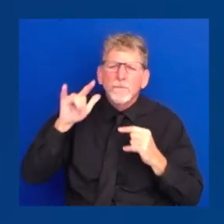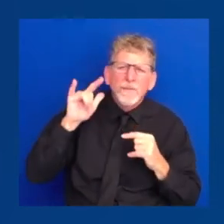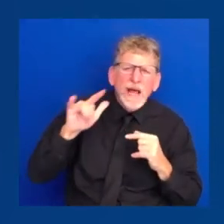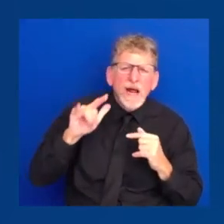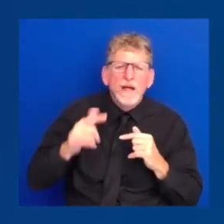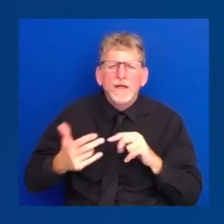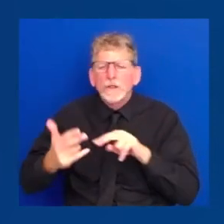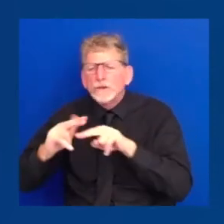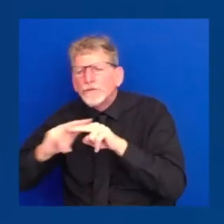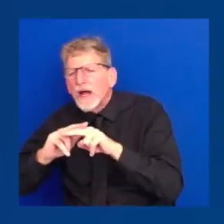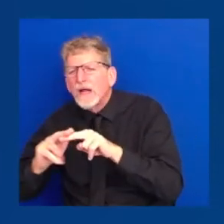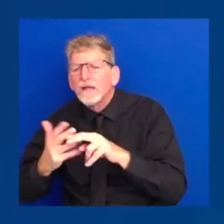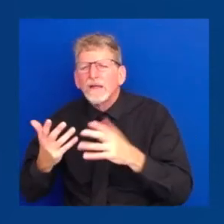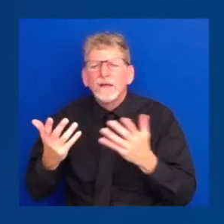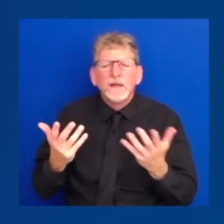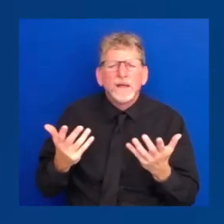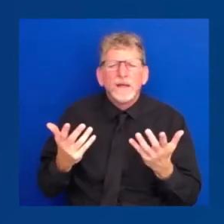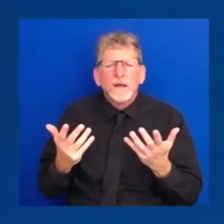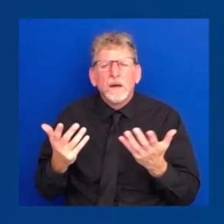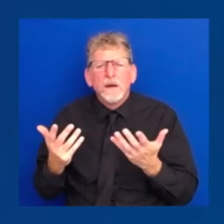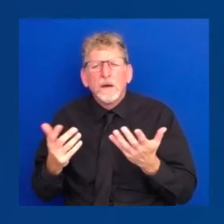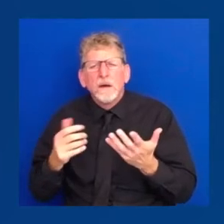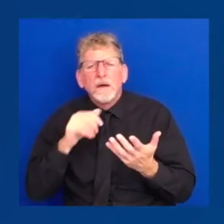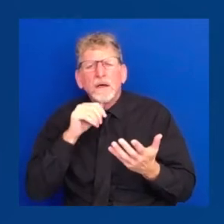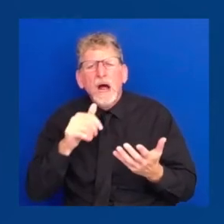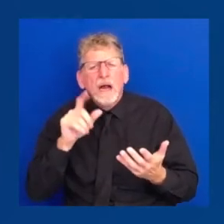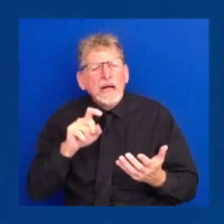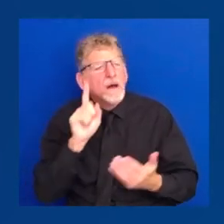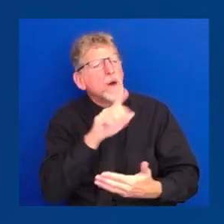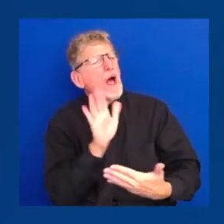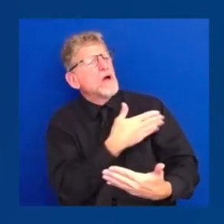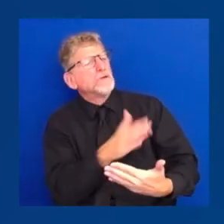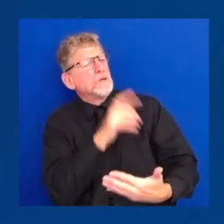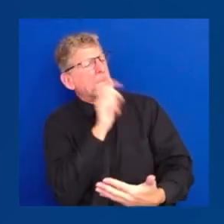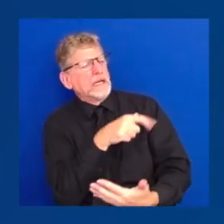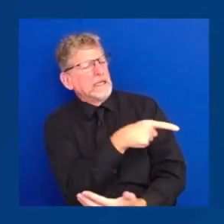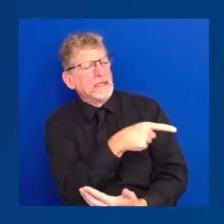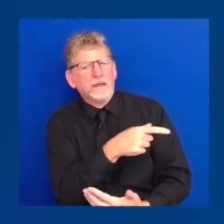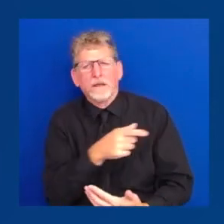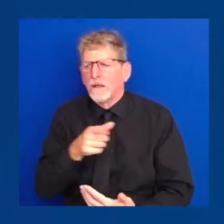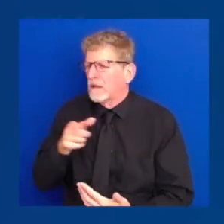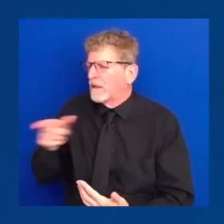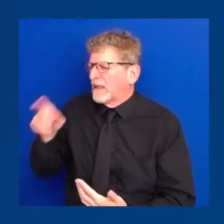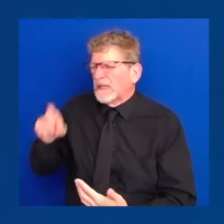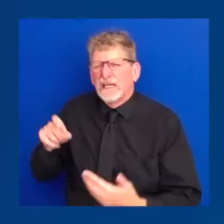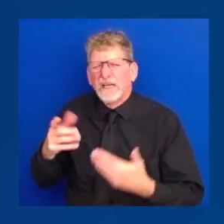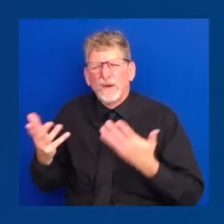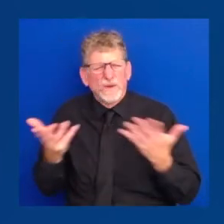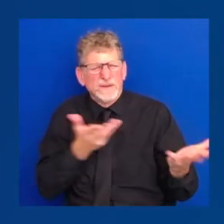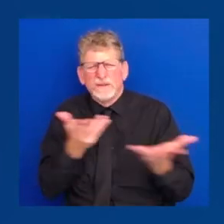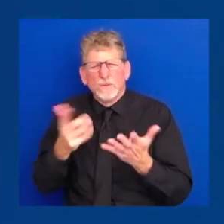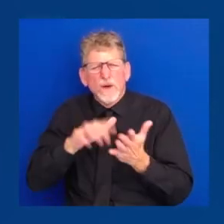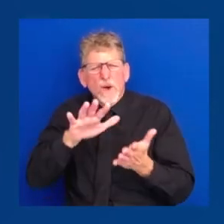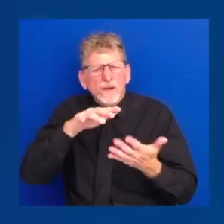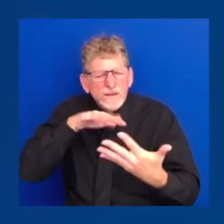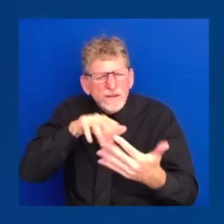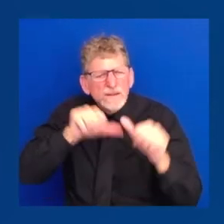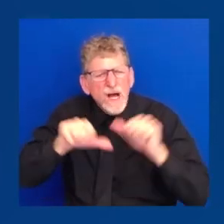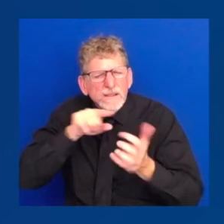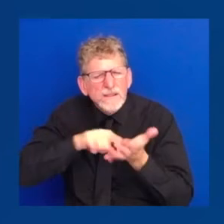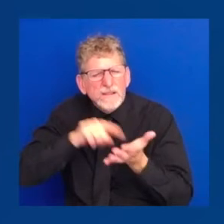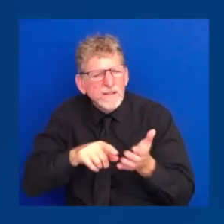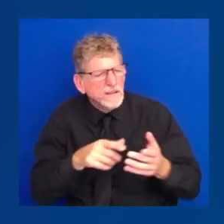or an arena? Separately, does the CDC believe that schools in places that have low